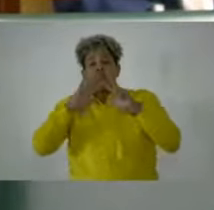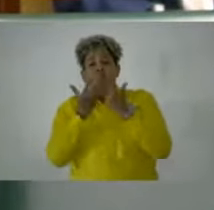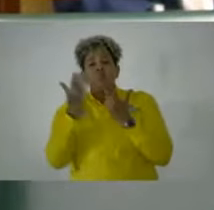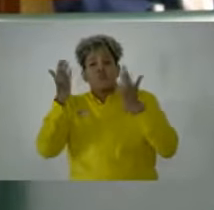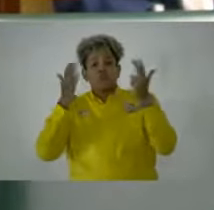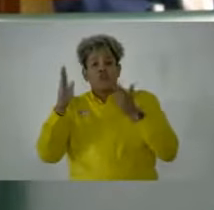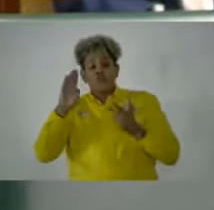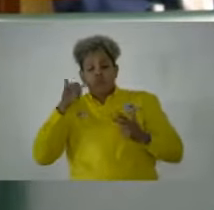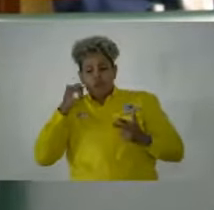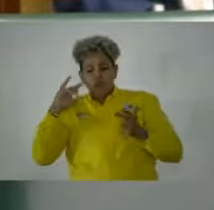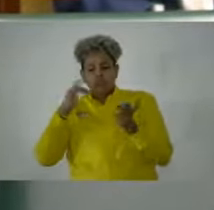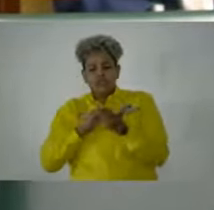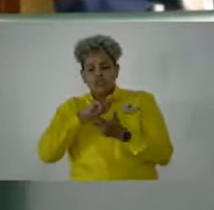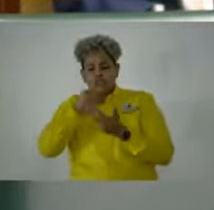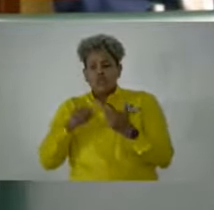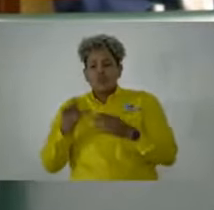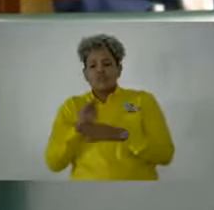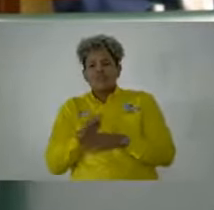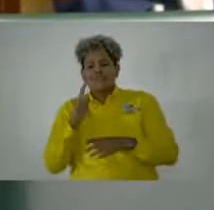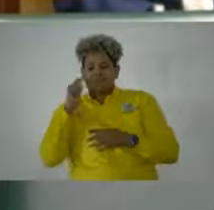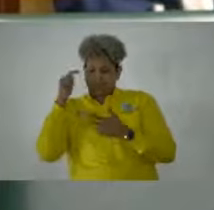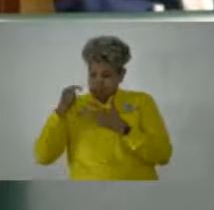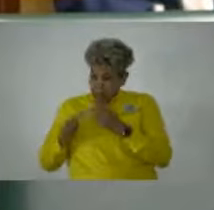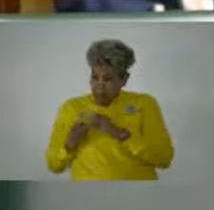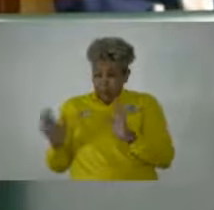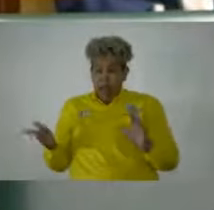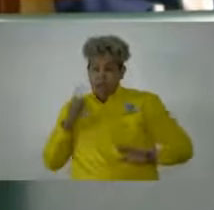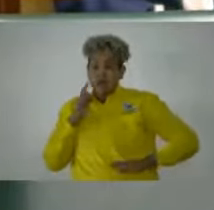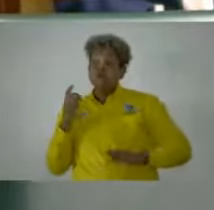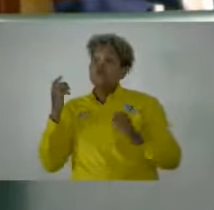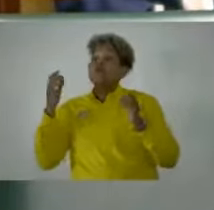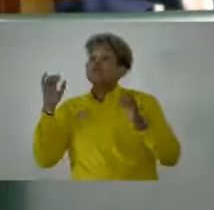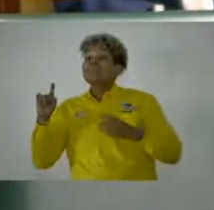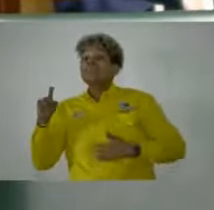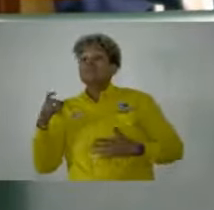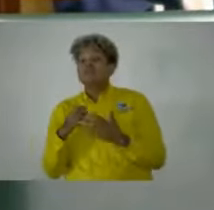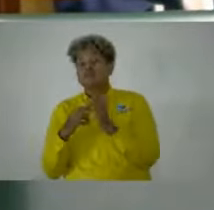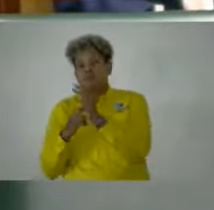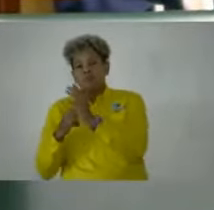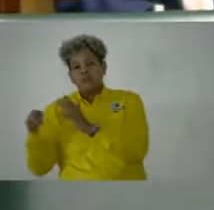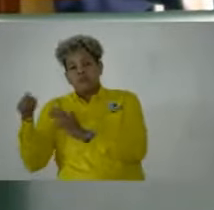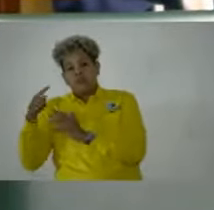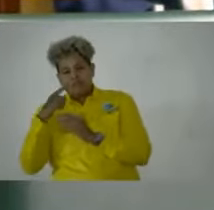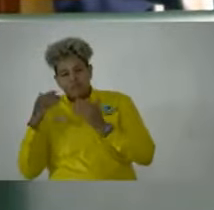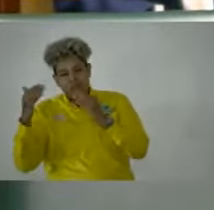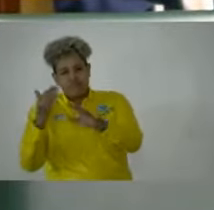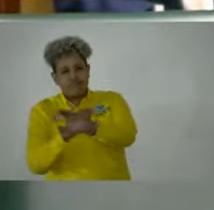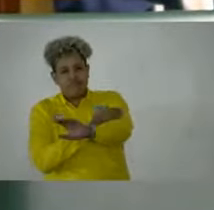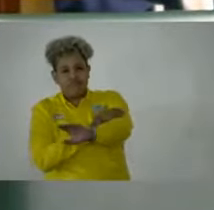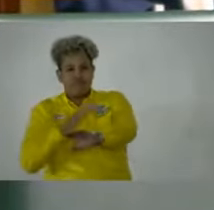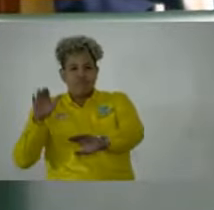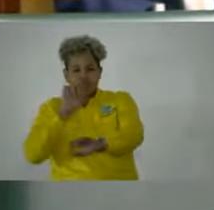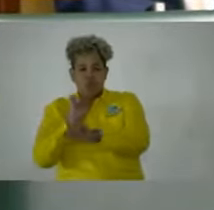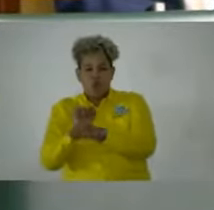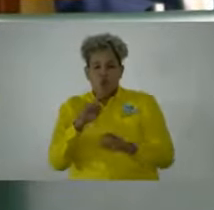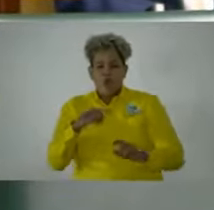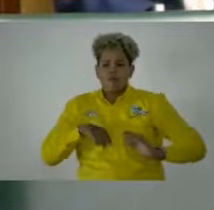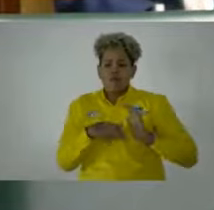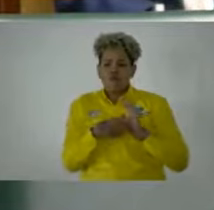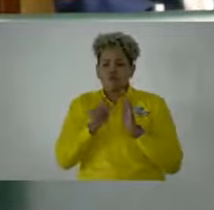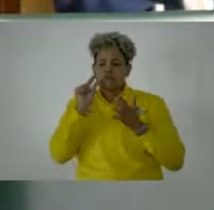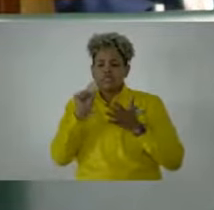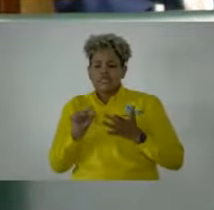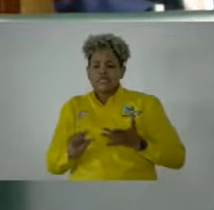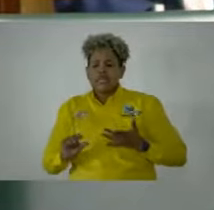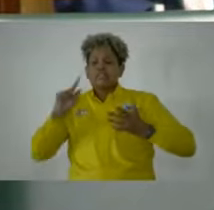services BPO, those industries are cases in point where a joint industrial council would really move things forward. We'll review the